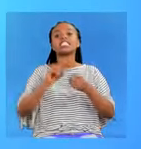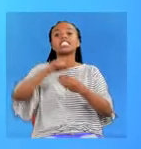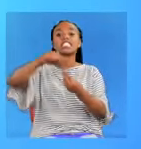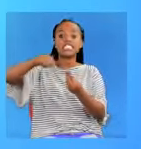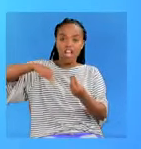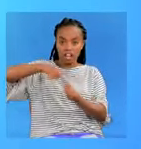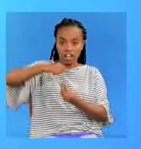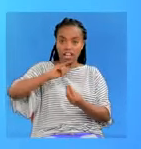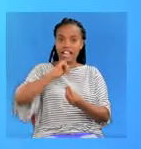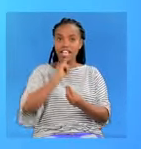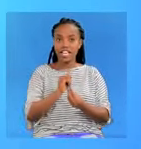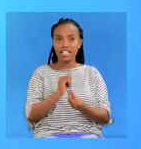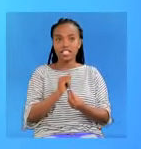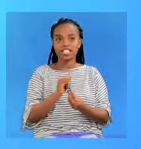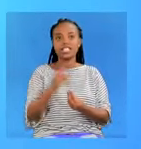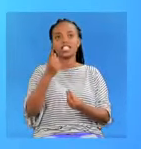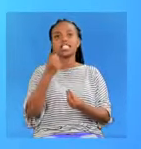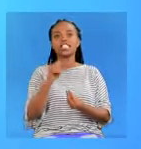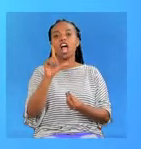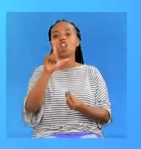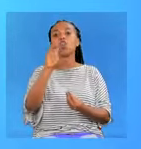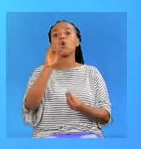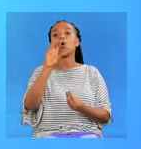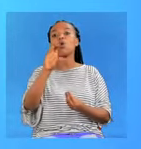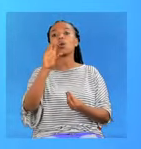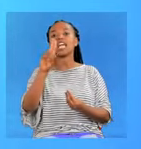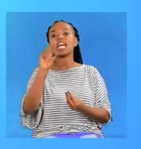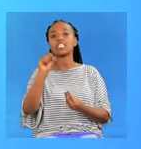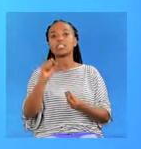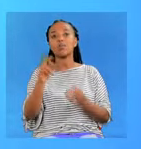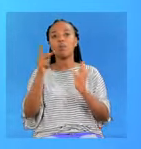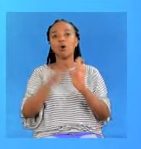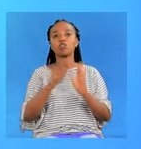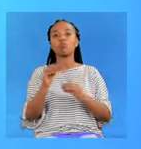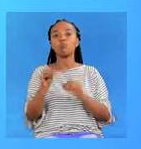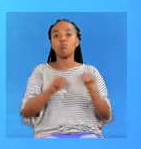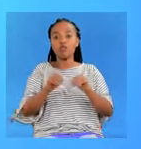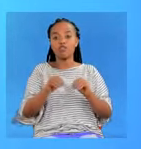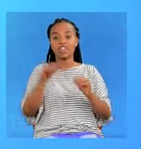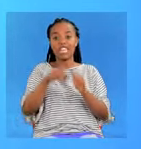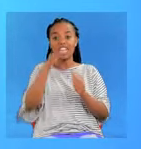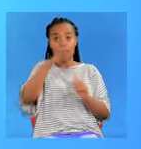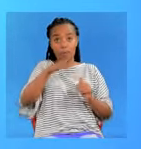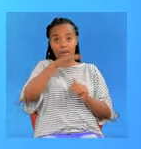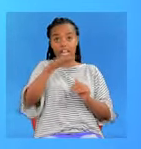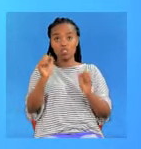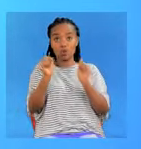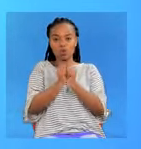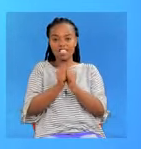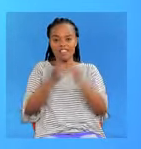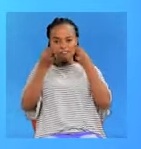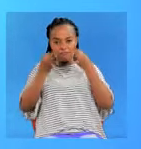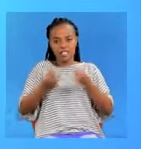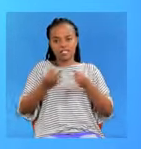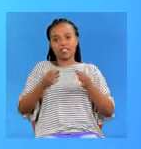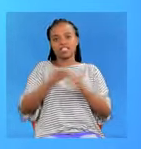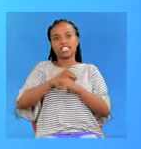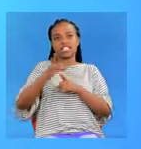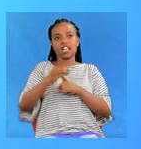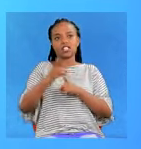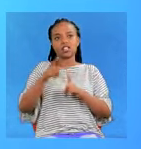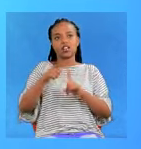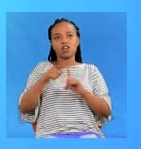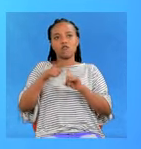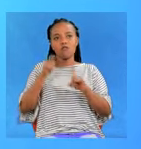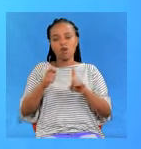is, it is the locus of point that moves in a plane with a fixed distance from a fixed